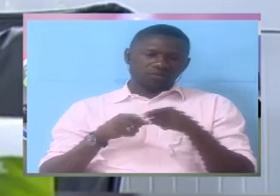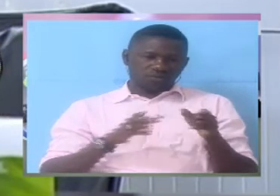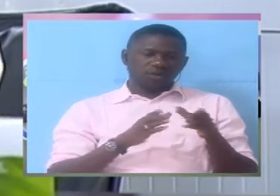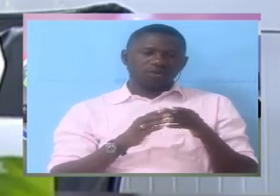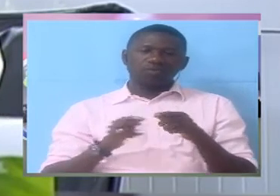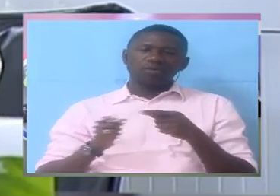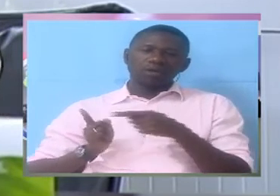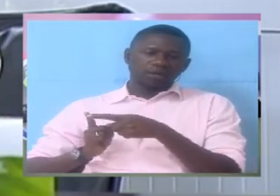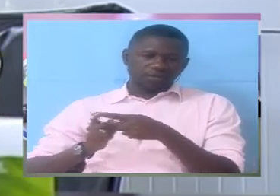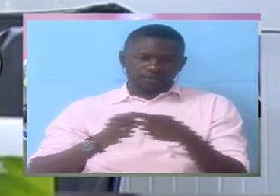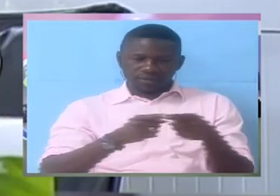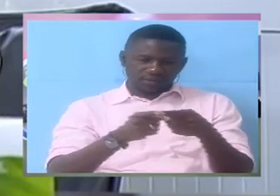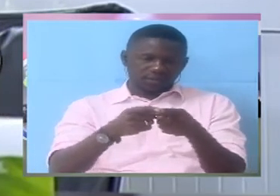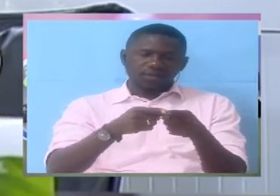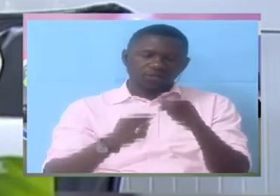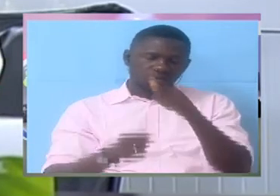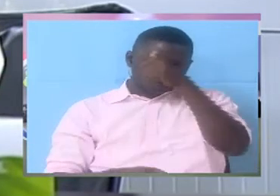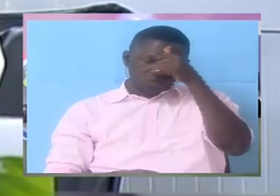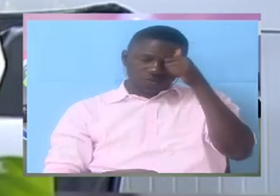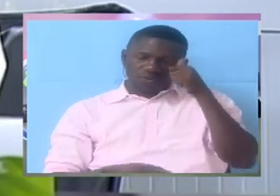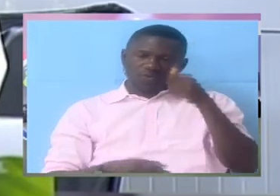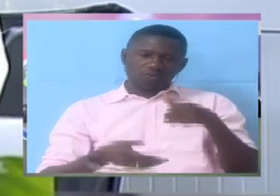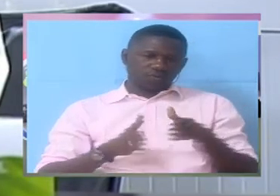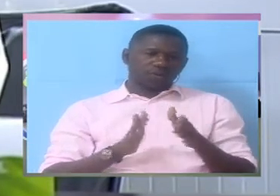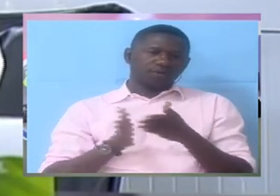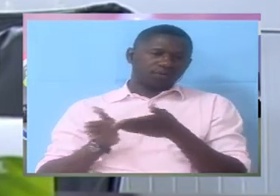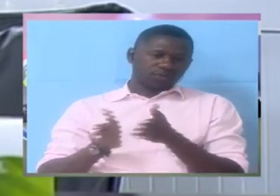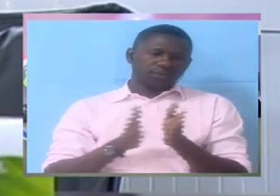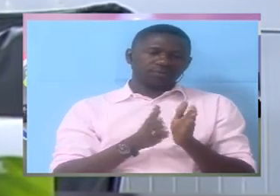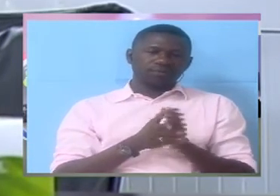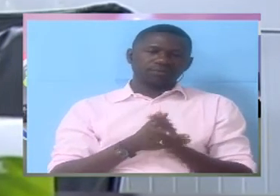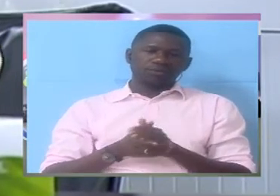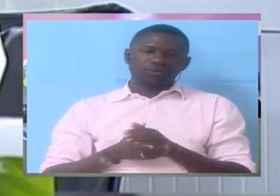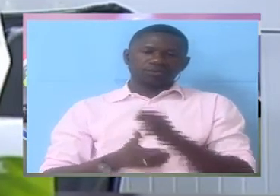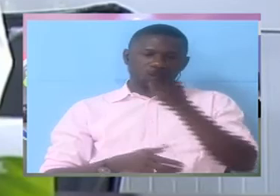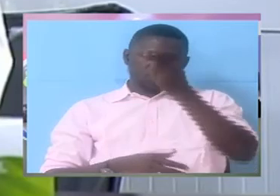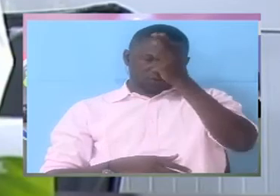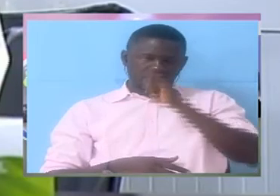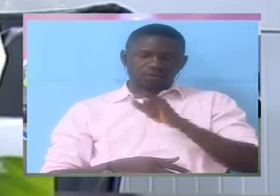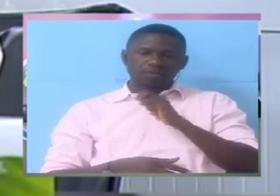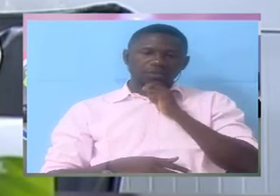Nka mararoni nkulu tamandi wolela. So honorable chairman,